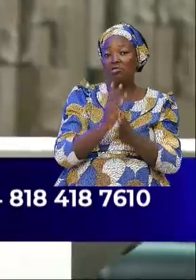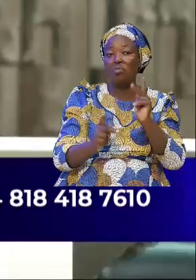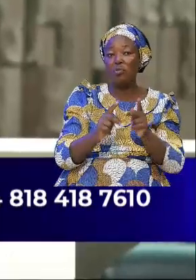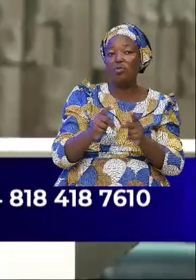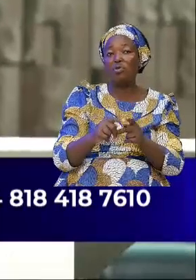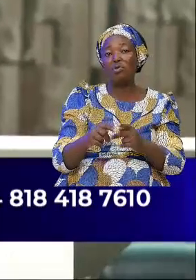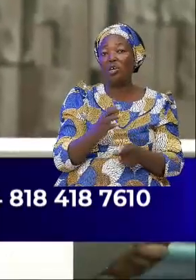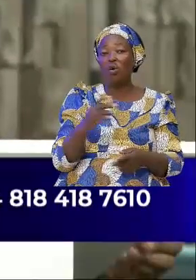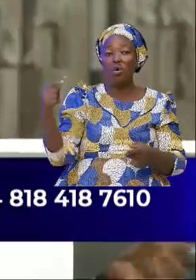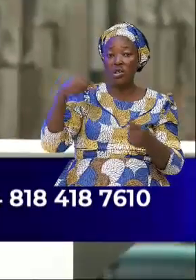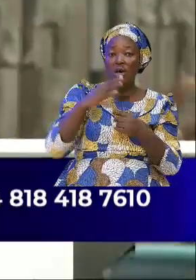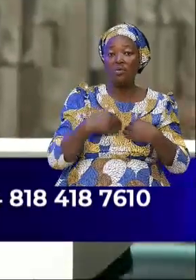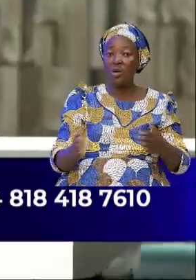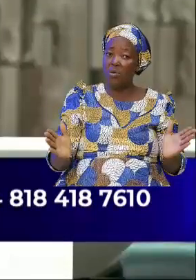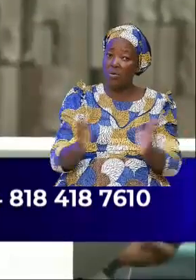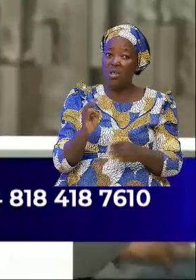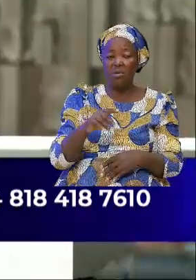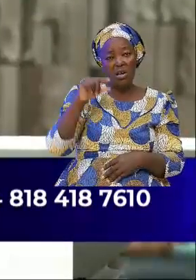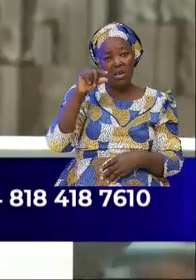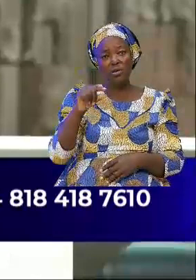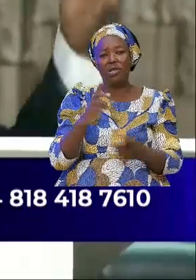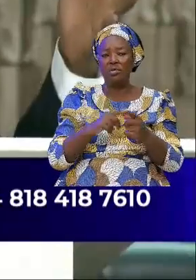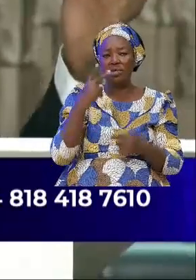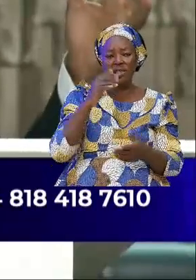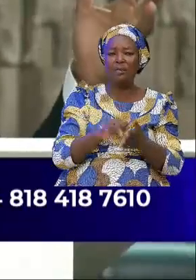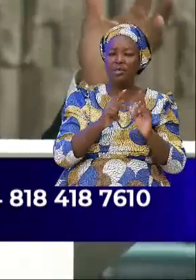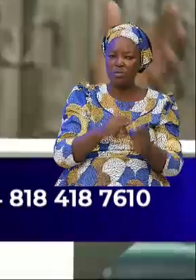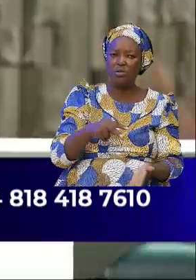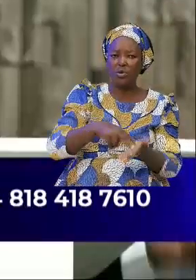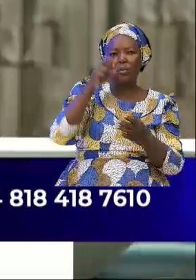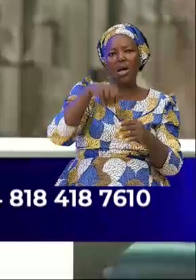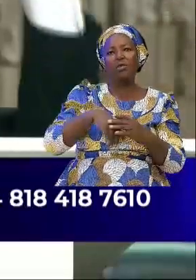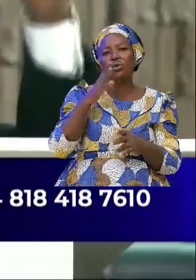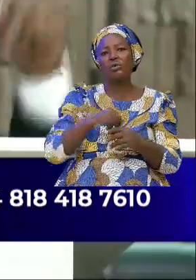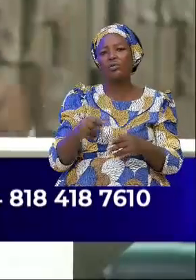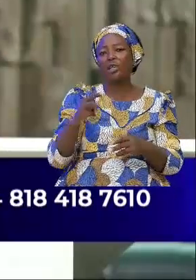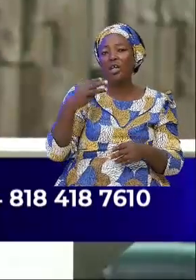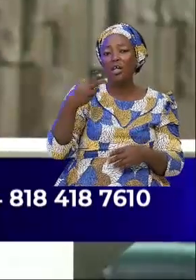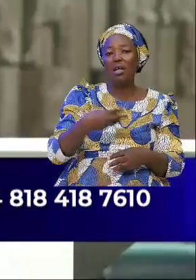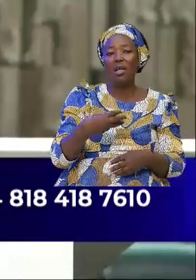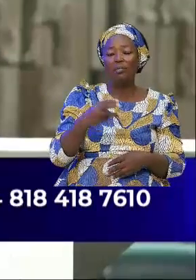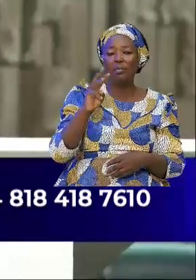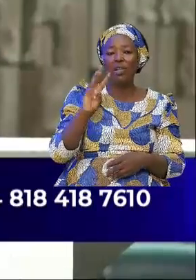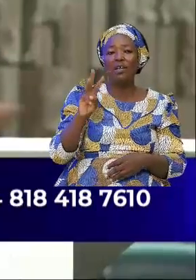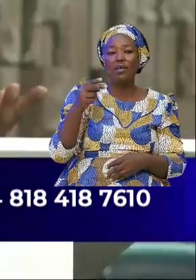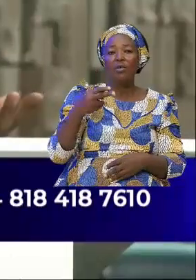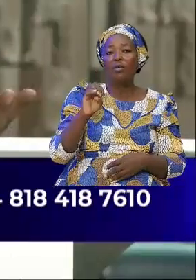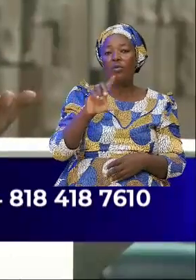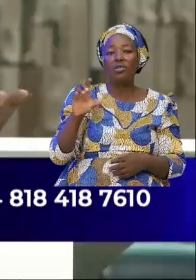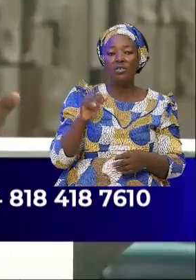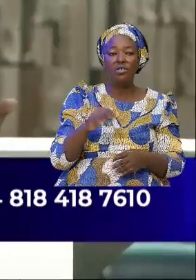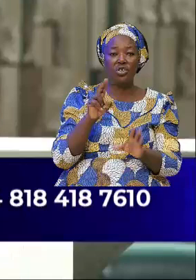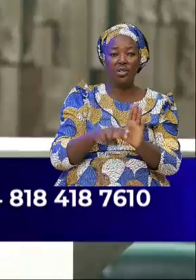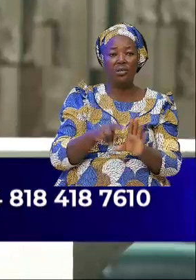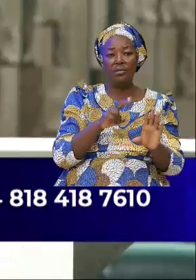Sometimes just a little encouragement, stand up, can make that lame man jump out of the wheelchair. But if nobody